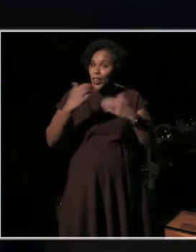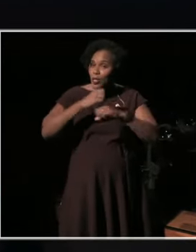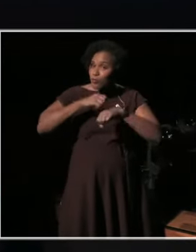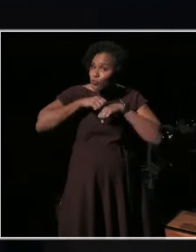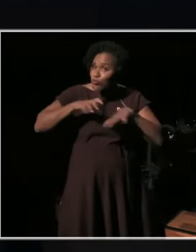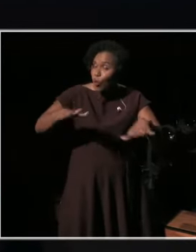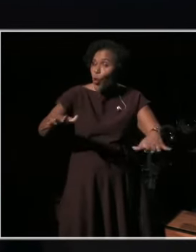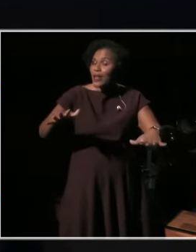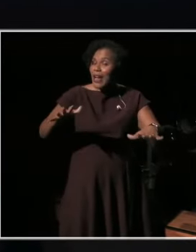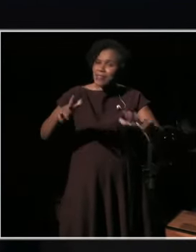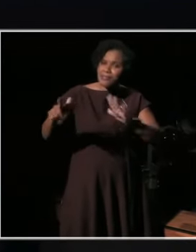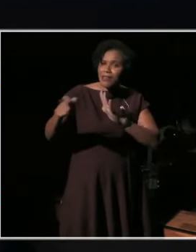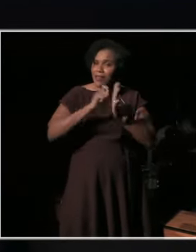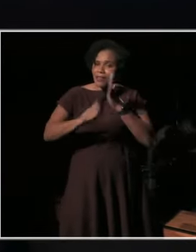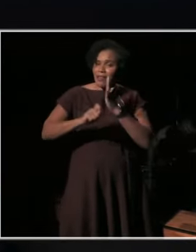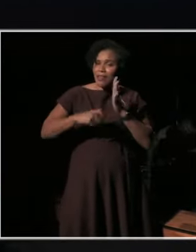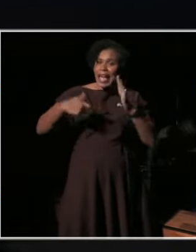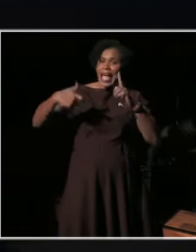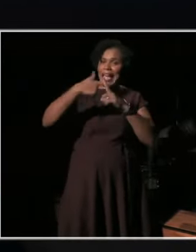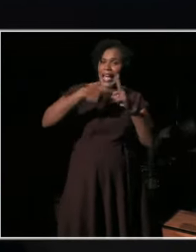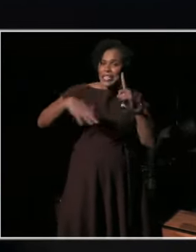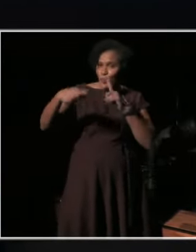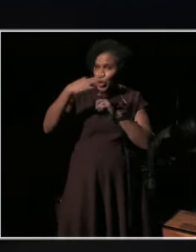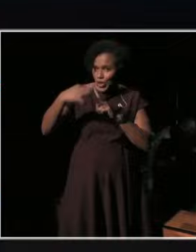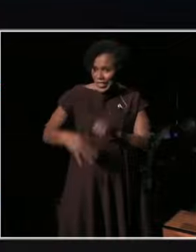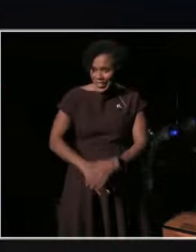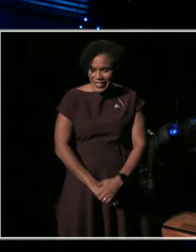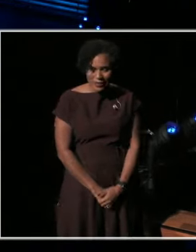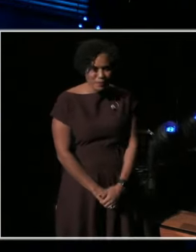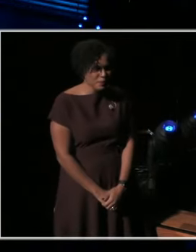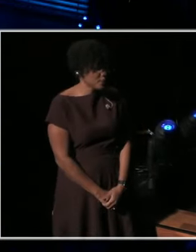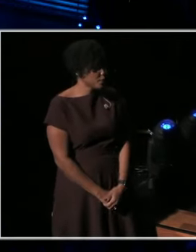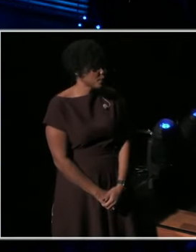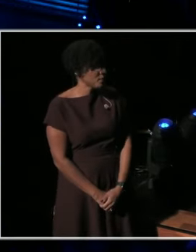and columnist Katie Putwick.